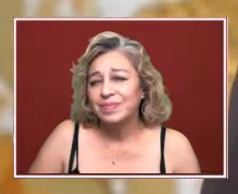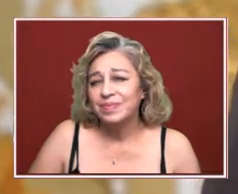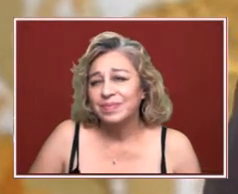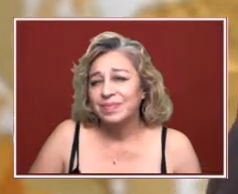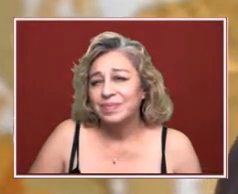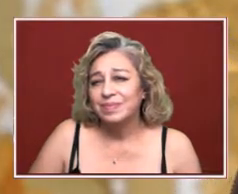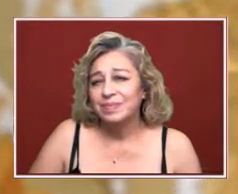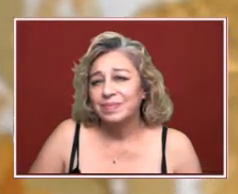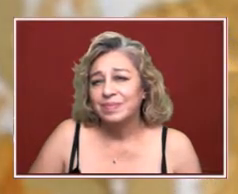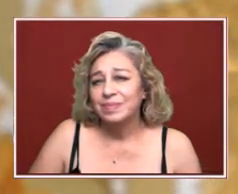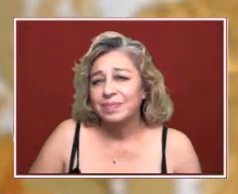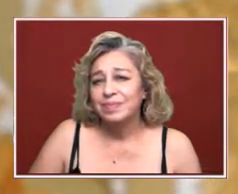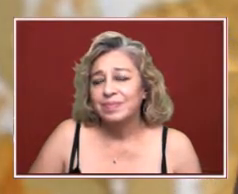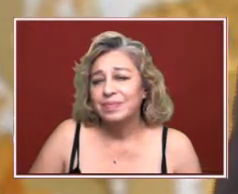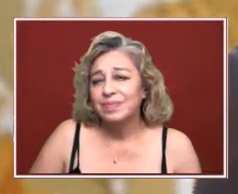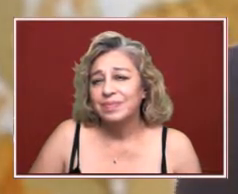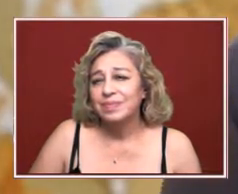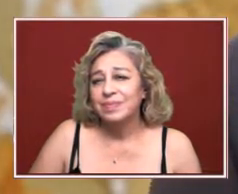nos ayuda porque